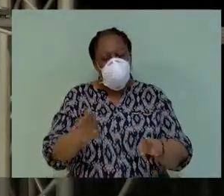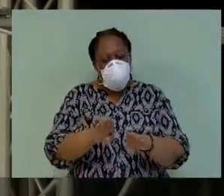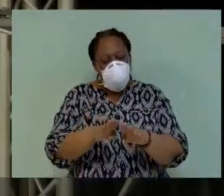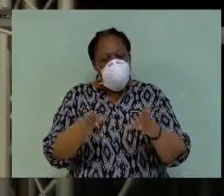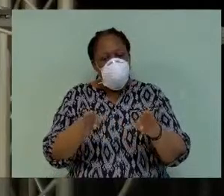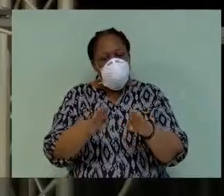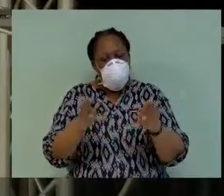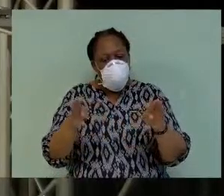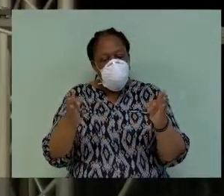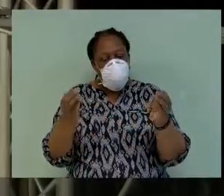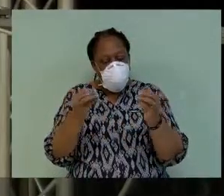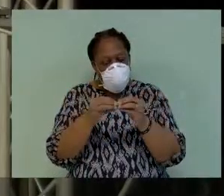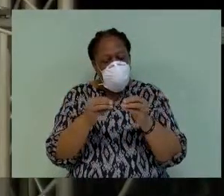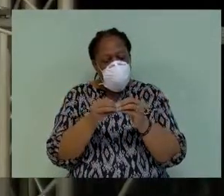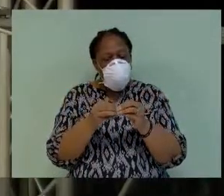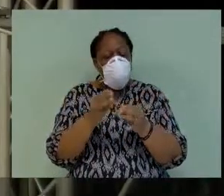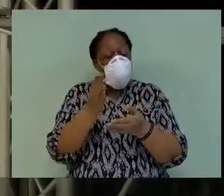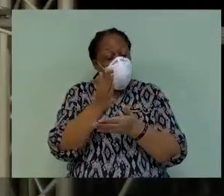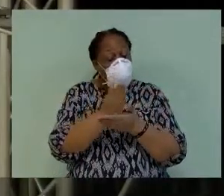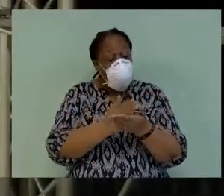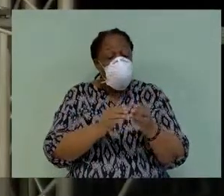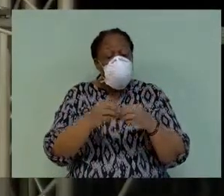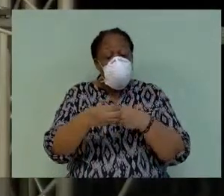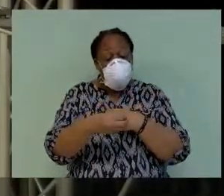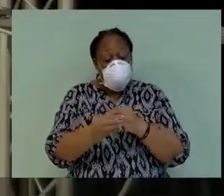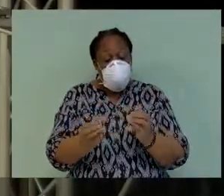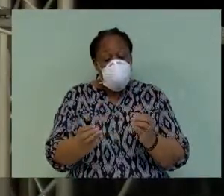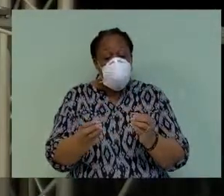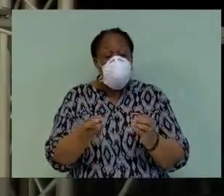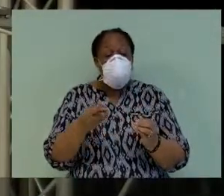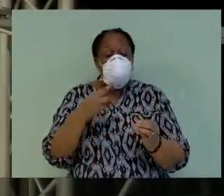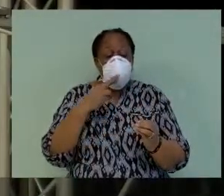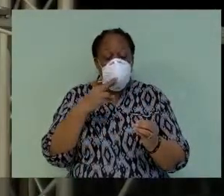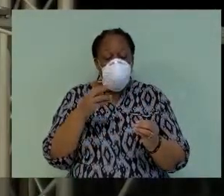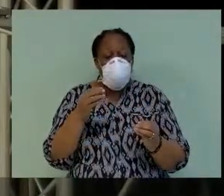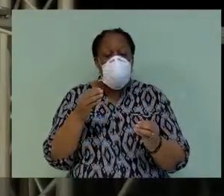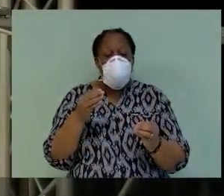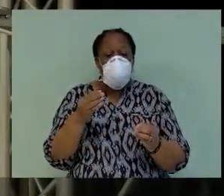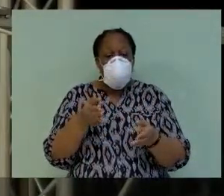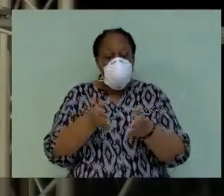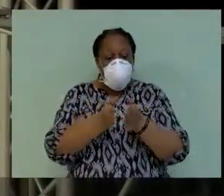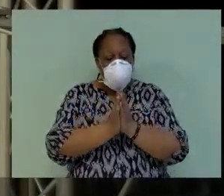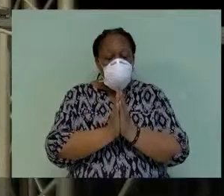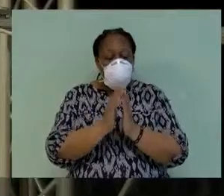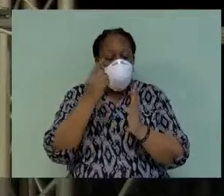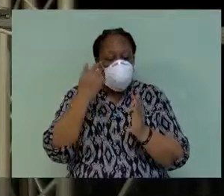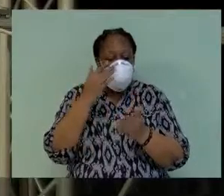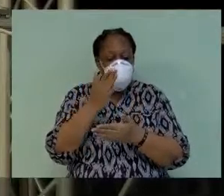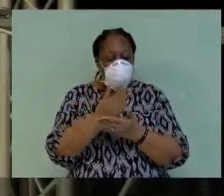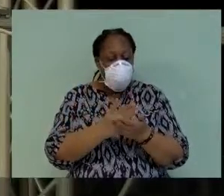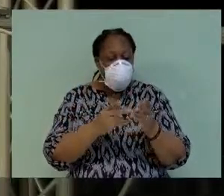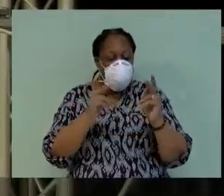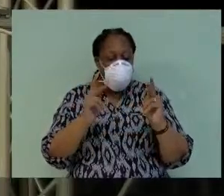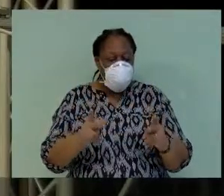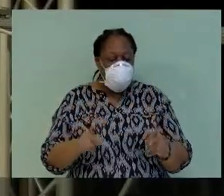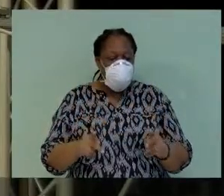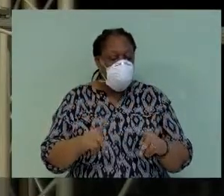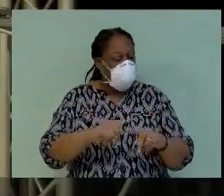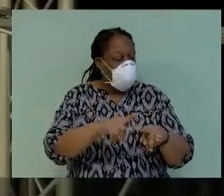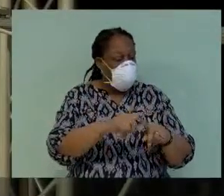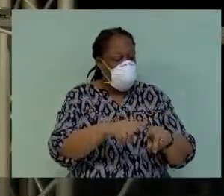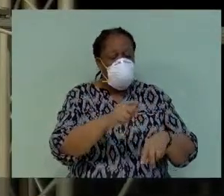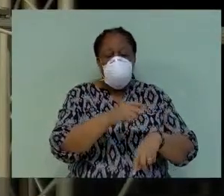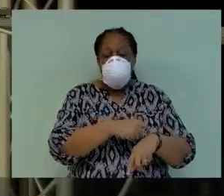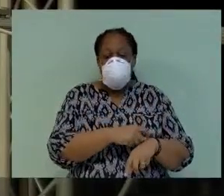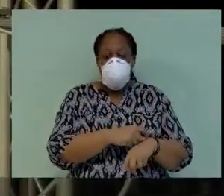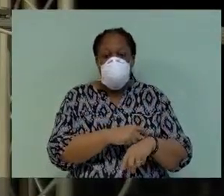you have some offices who schedule their staff at different